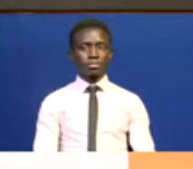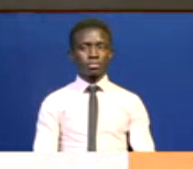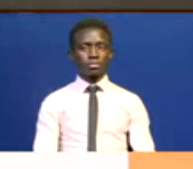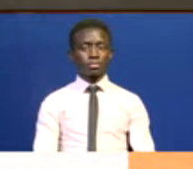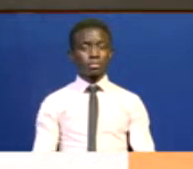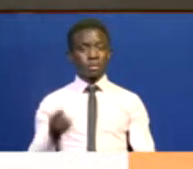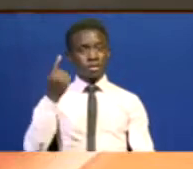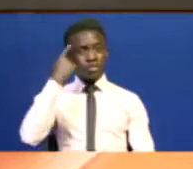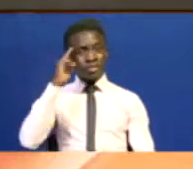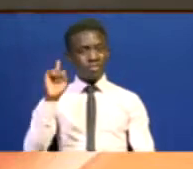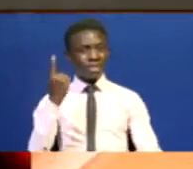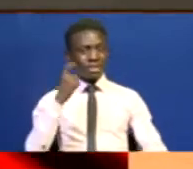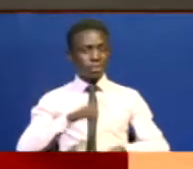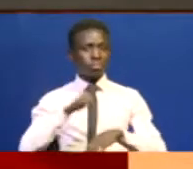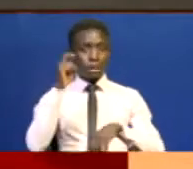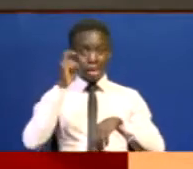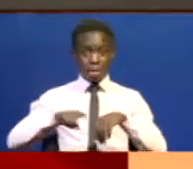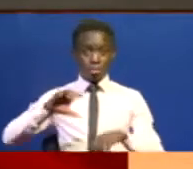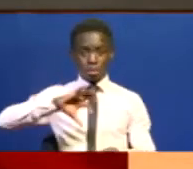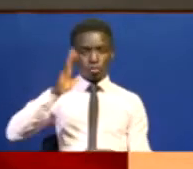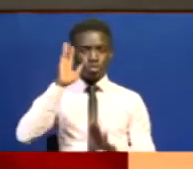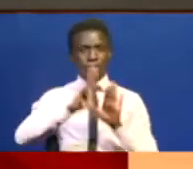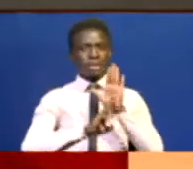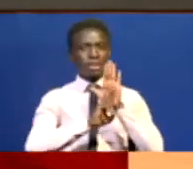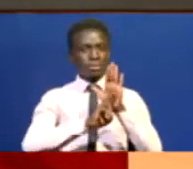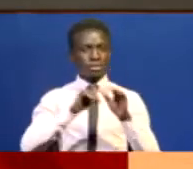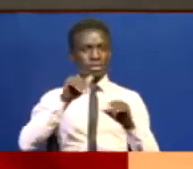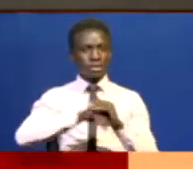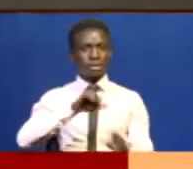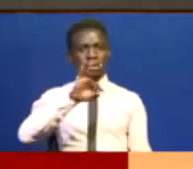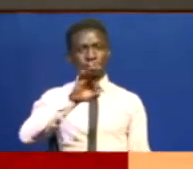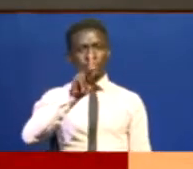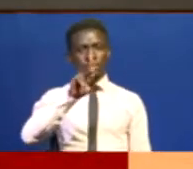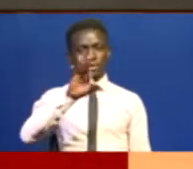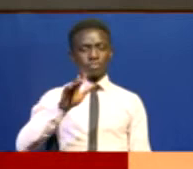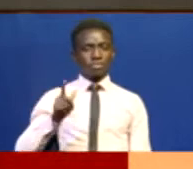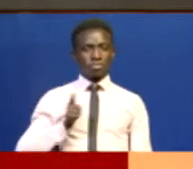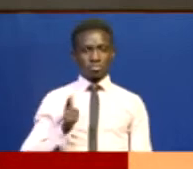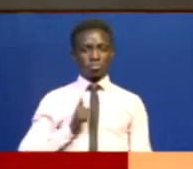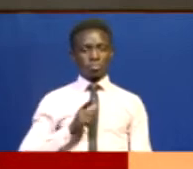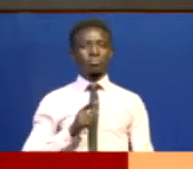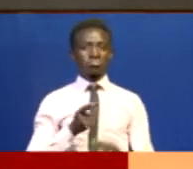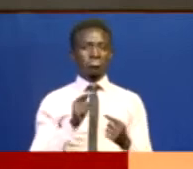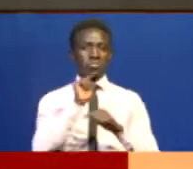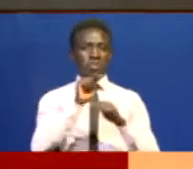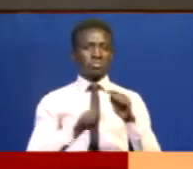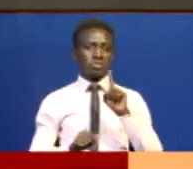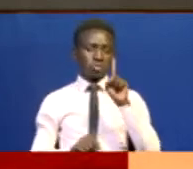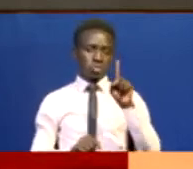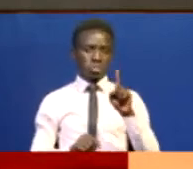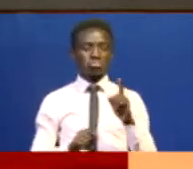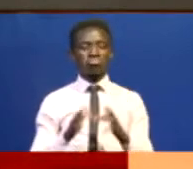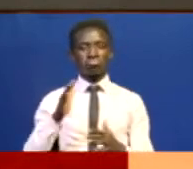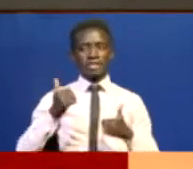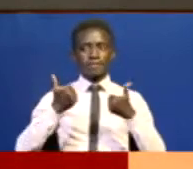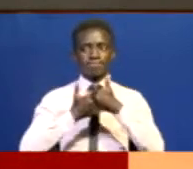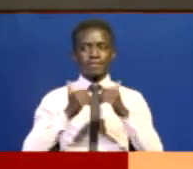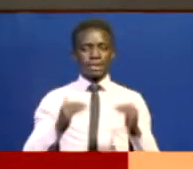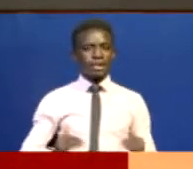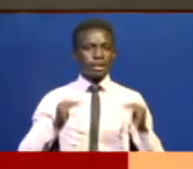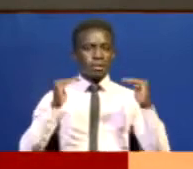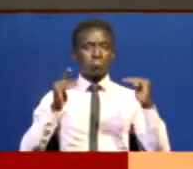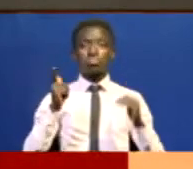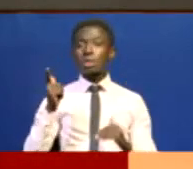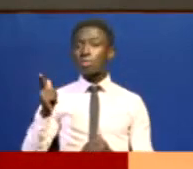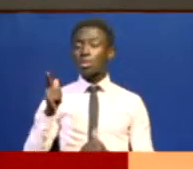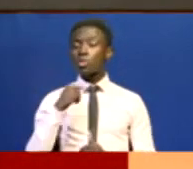And for the first time, Embu County will be represented in the FKF Ladies Division 1 Football League after the promotion of Embu Queens. Queens